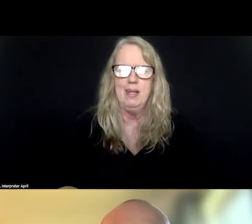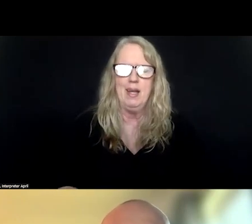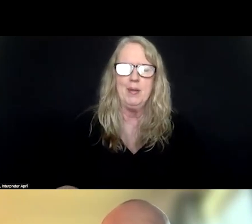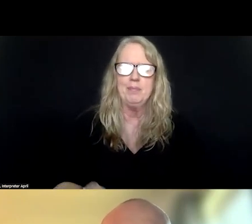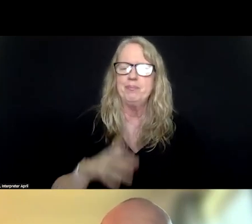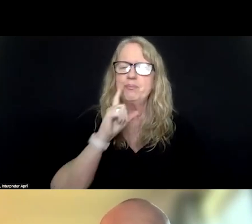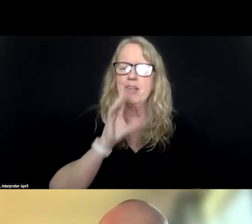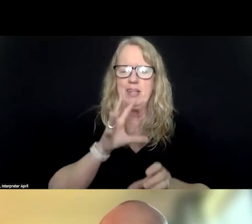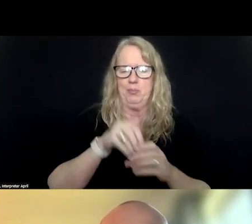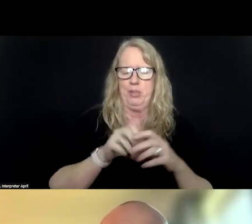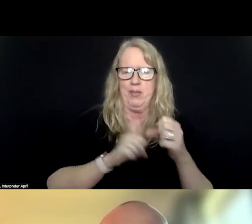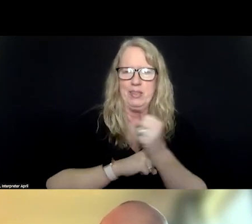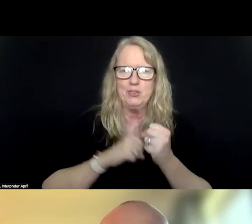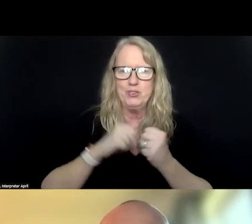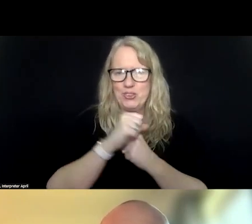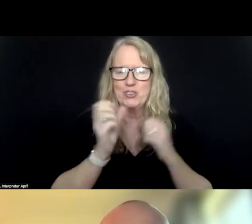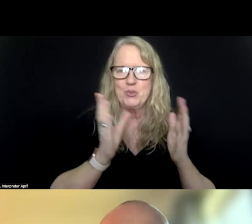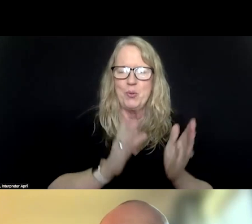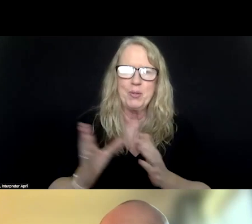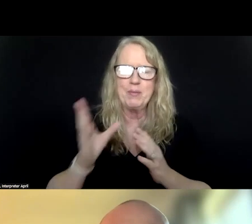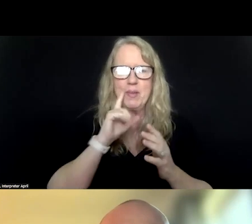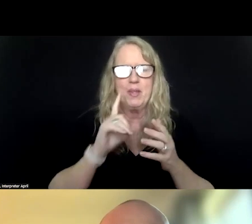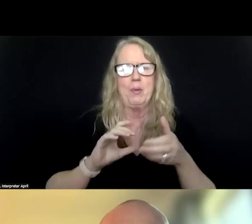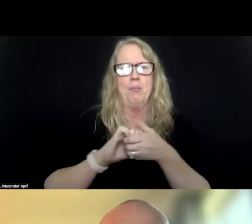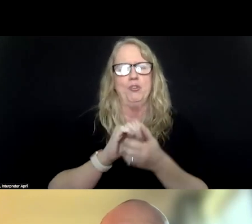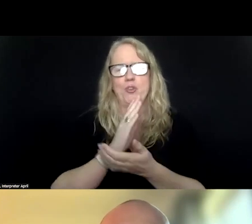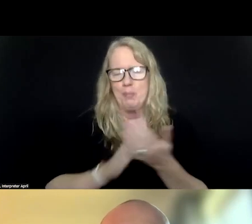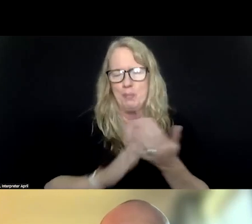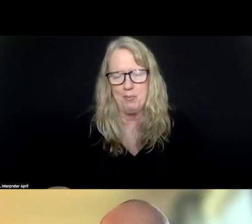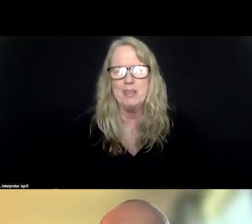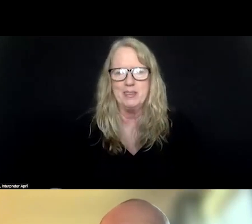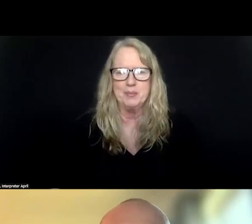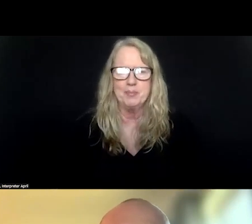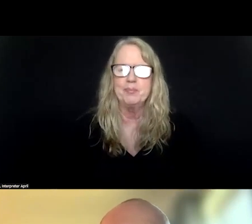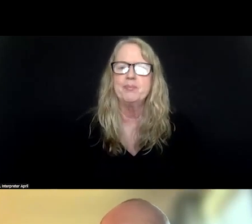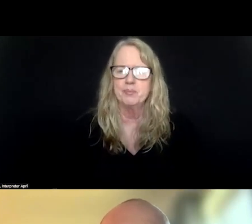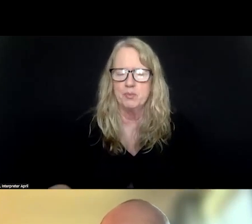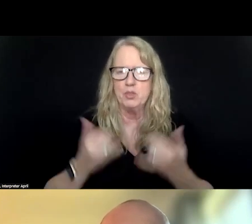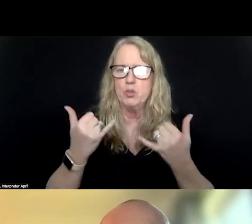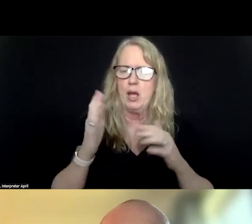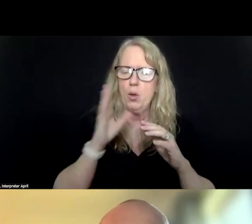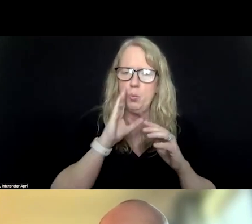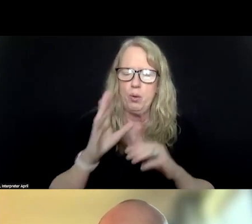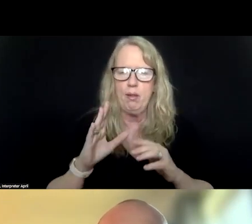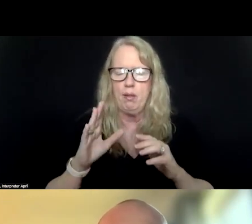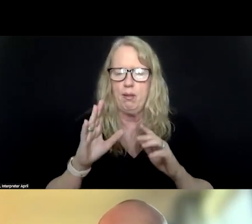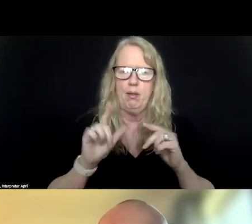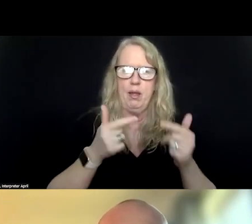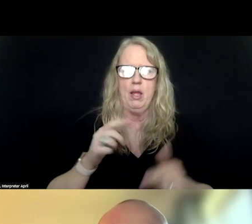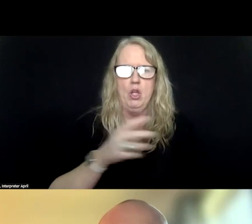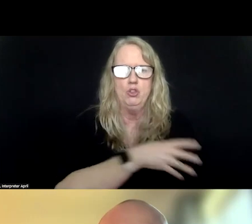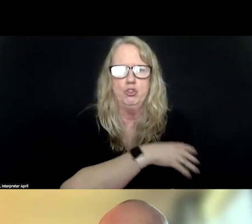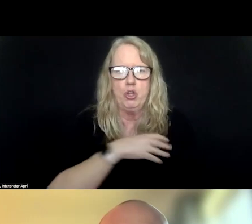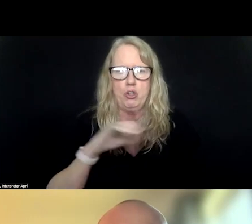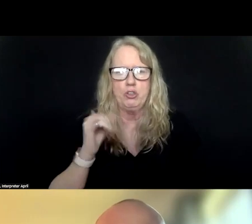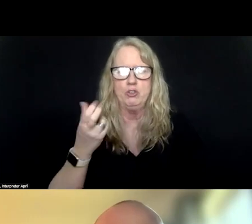built into the structures of organizations, the partnership elements. So I want to go to Sergeant Jason